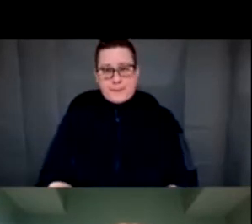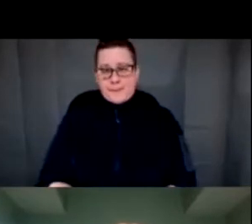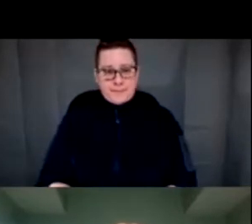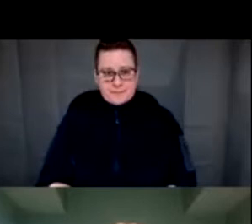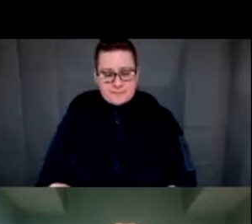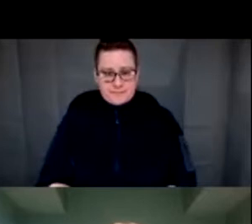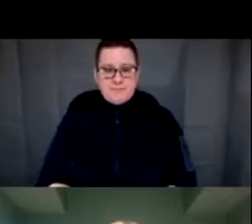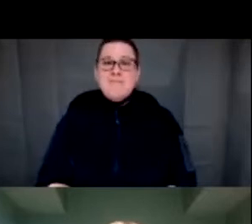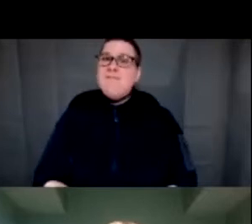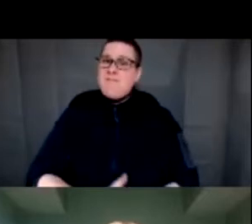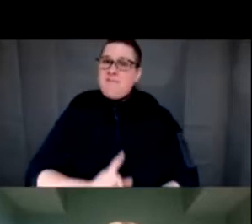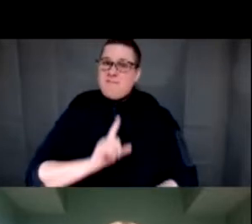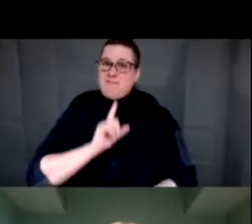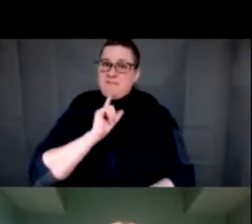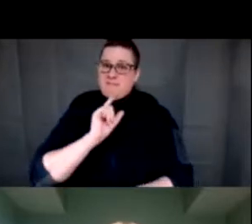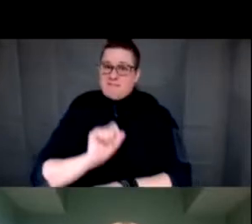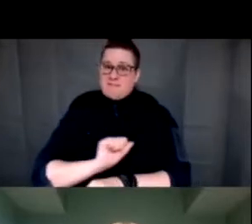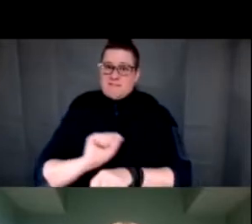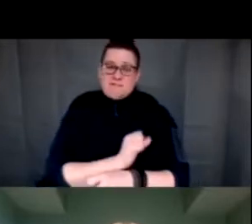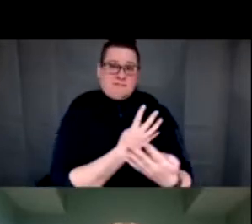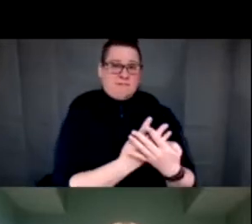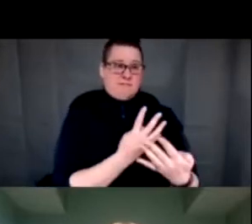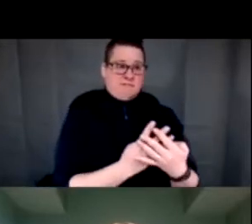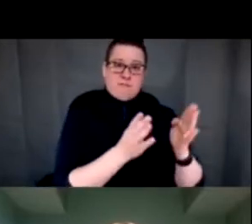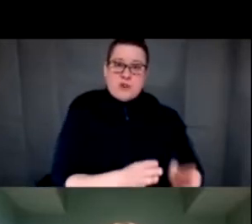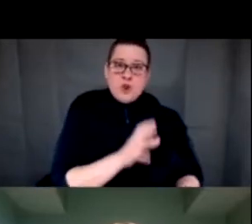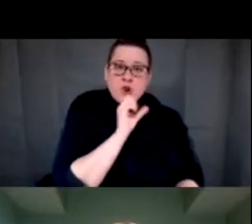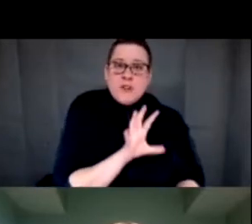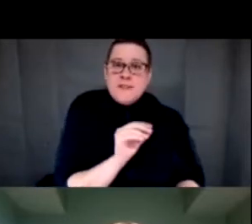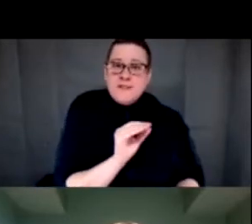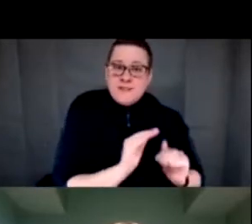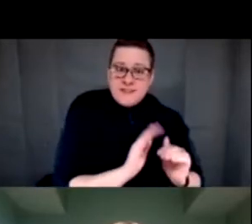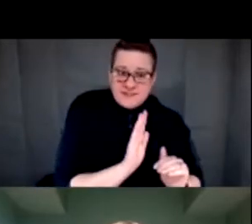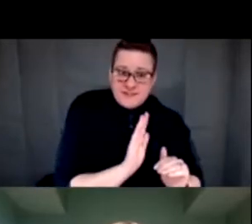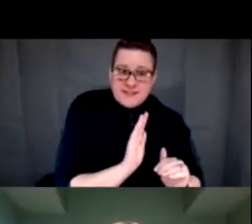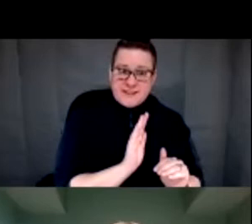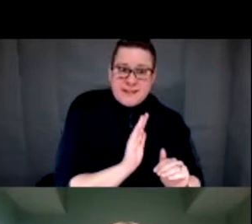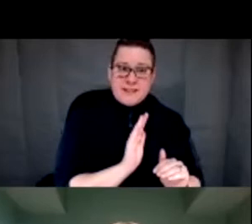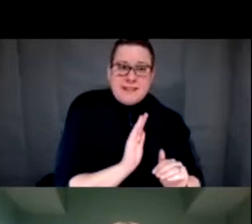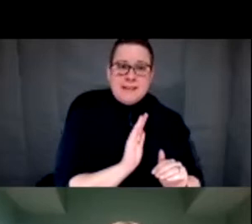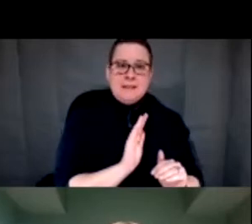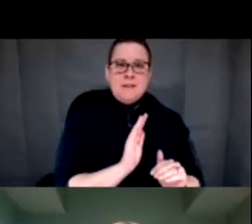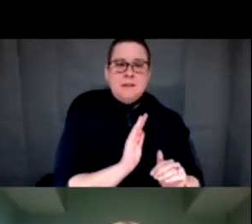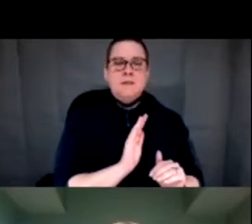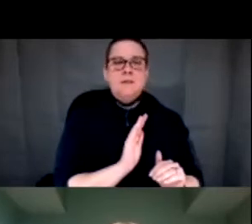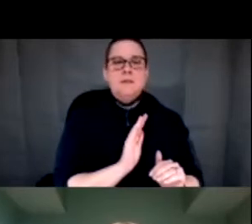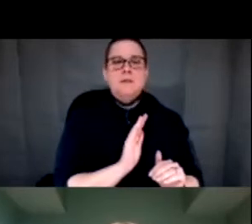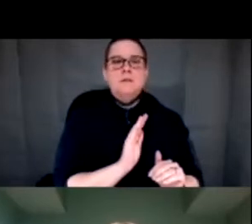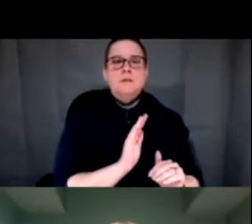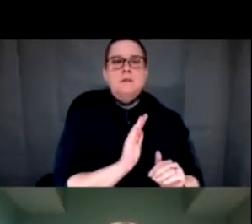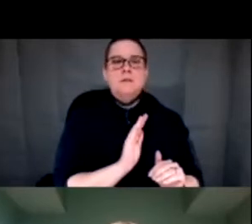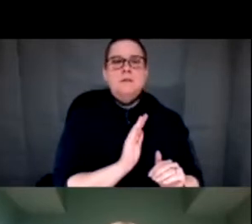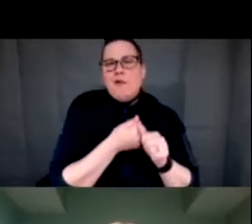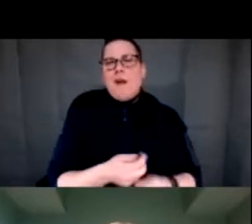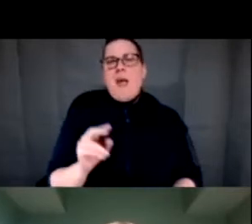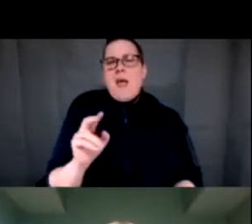So in fact, inmates who are age 50 and older, and that's older inmates as defined by the National Institute